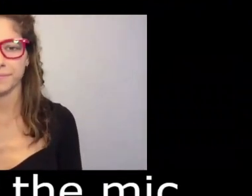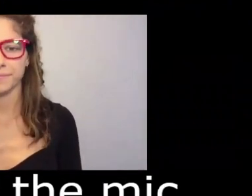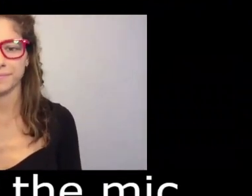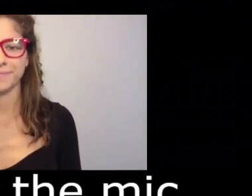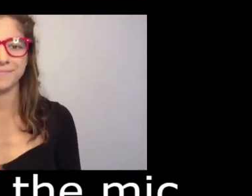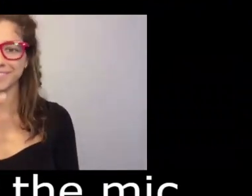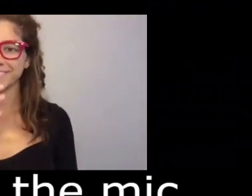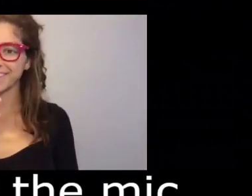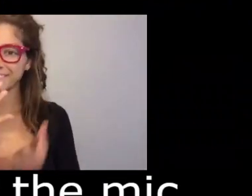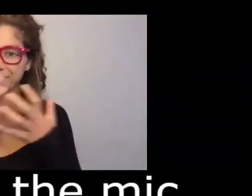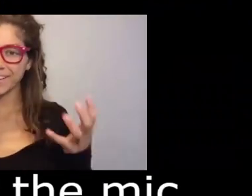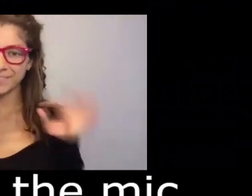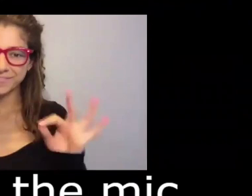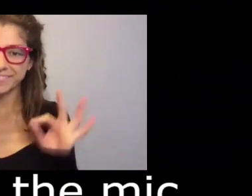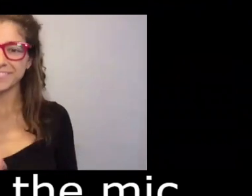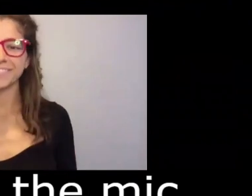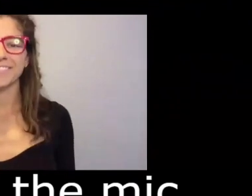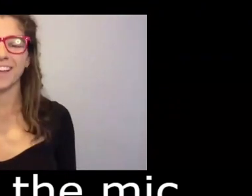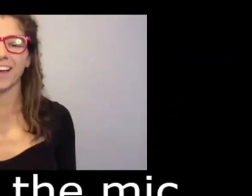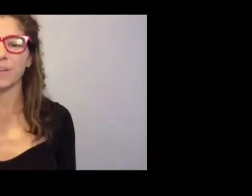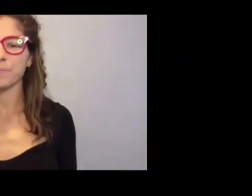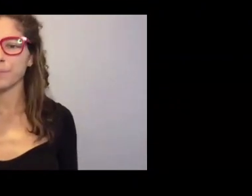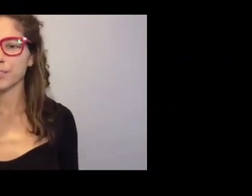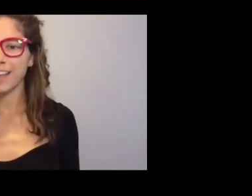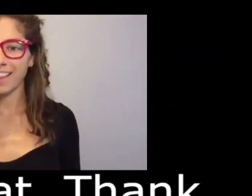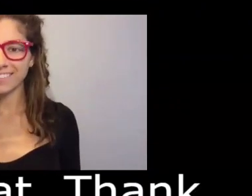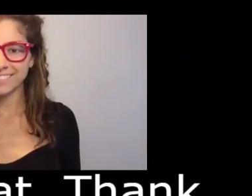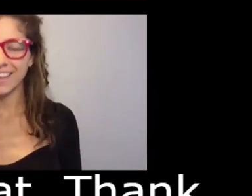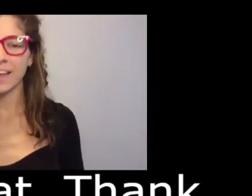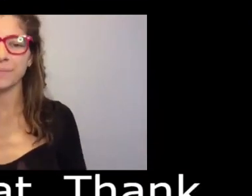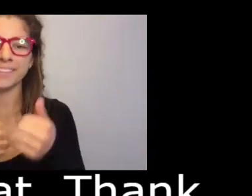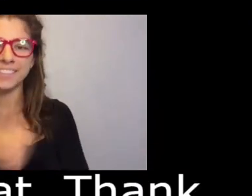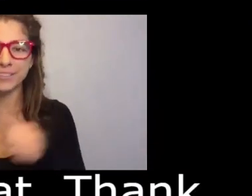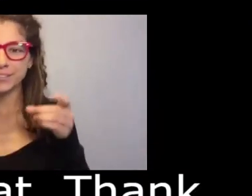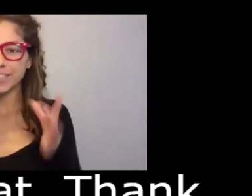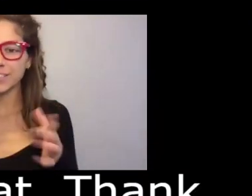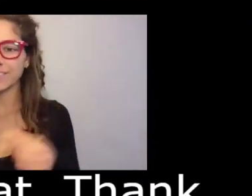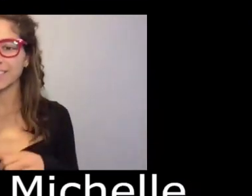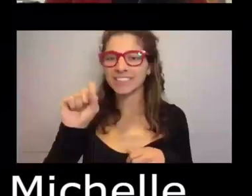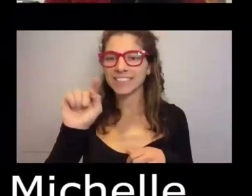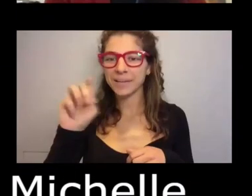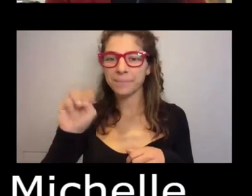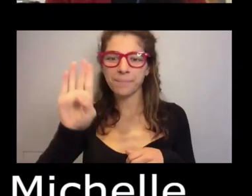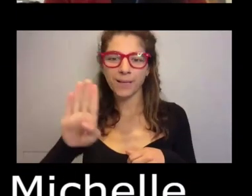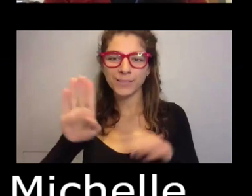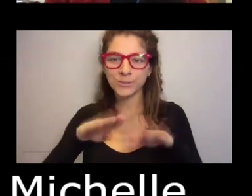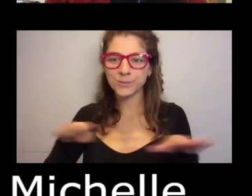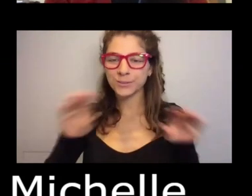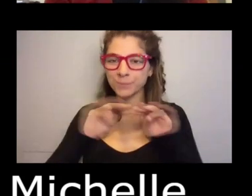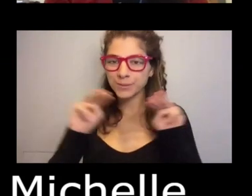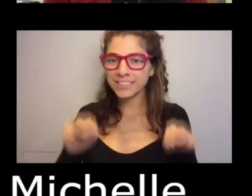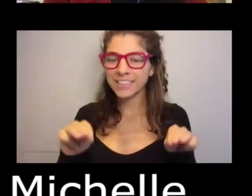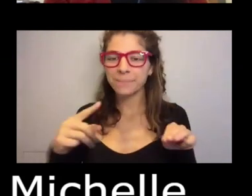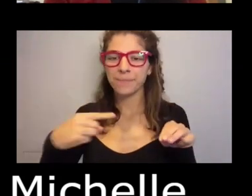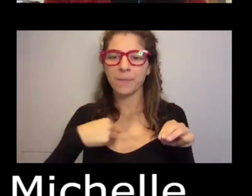Great, thank you so much, Saki. I'm Michelle D'Esso. I'm the Senior Director of STEAM at Boston Children's Museum. I